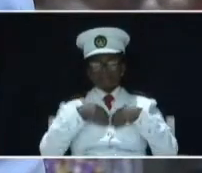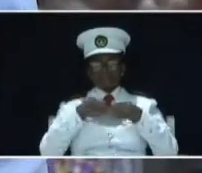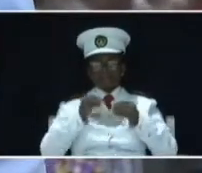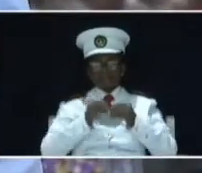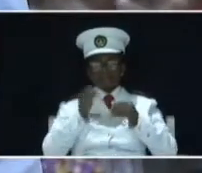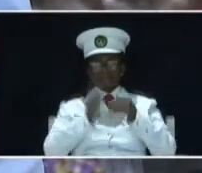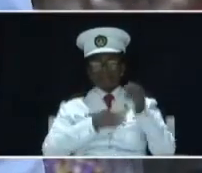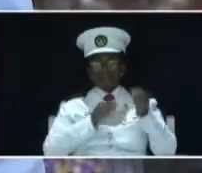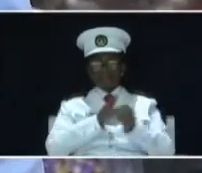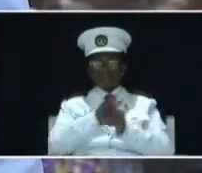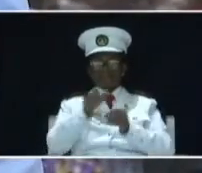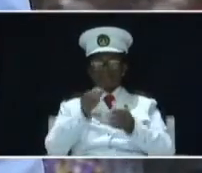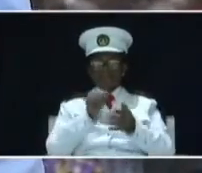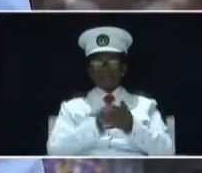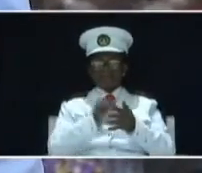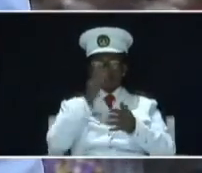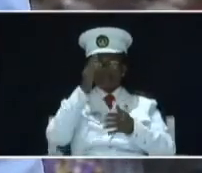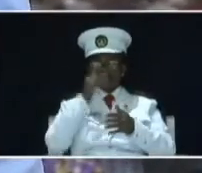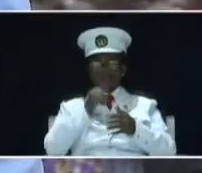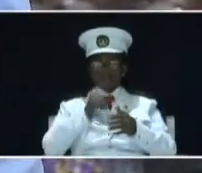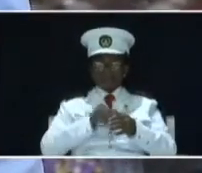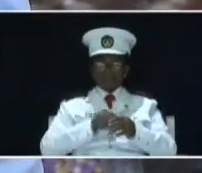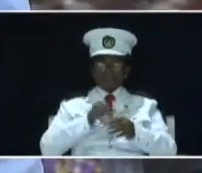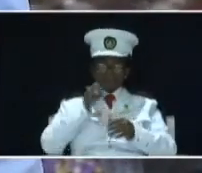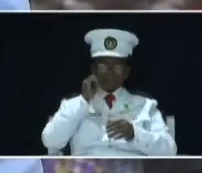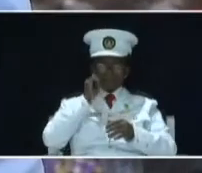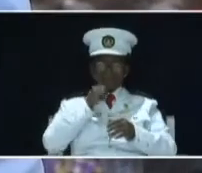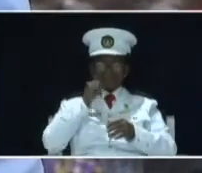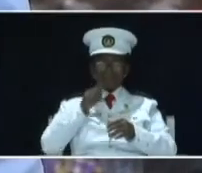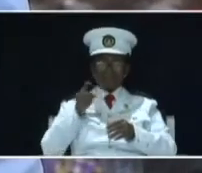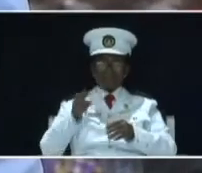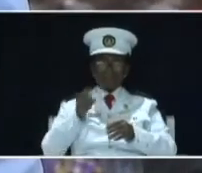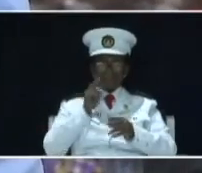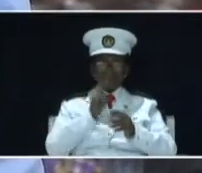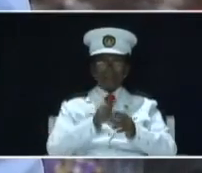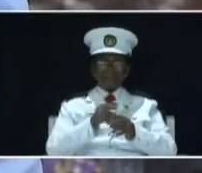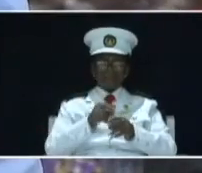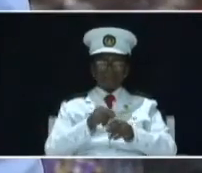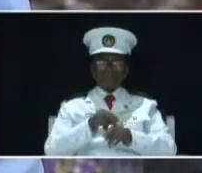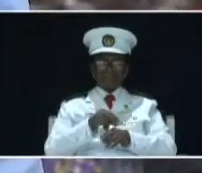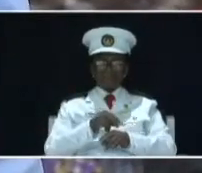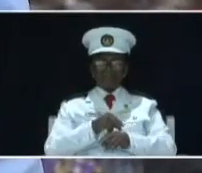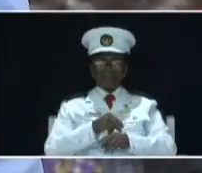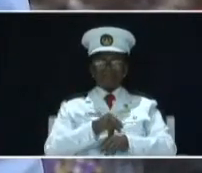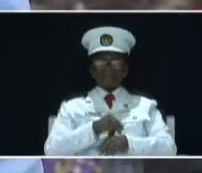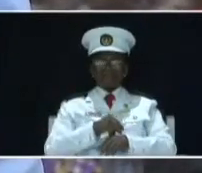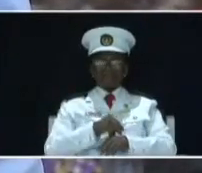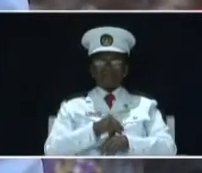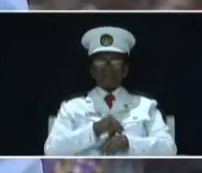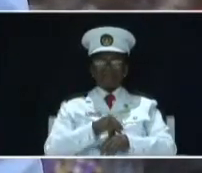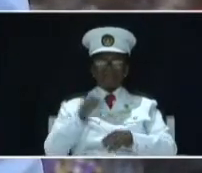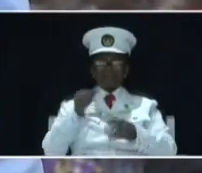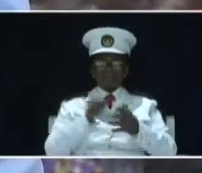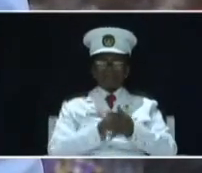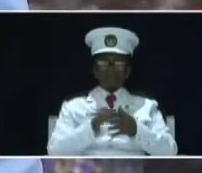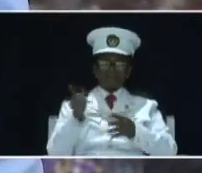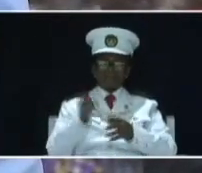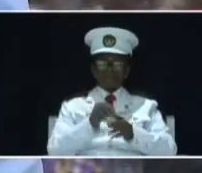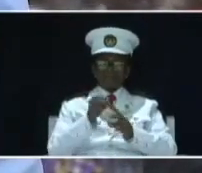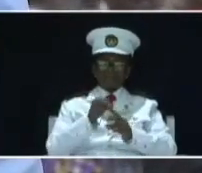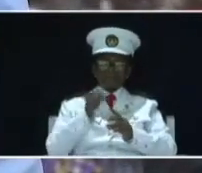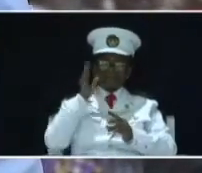And that's why he says, if you honor him with your first fruit, he said, he will also return the honor to you, that you too will have more